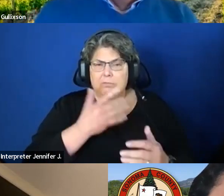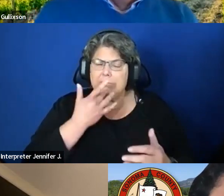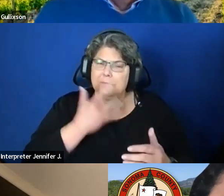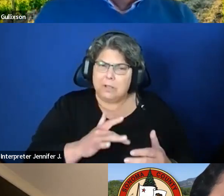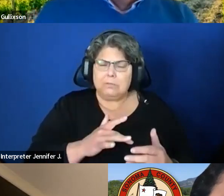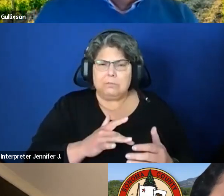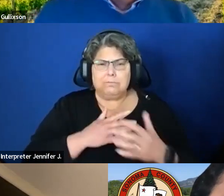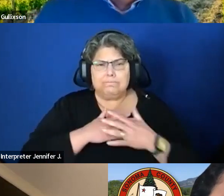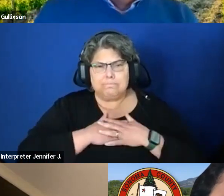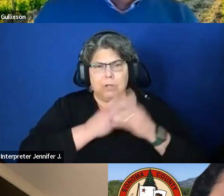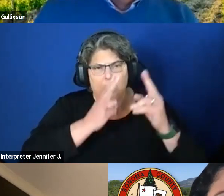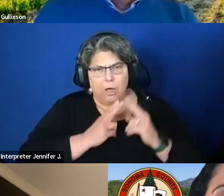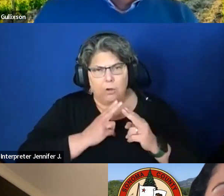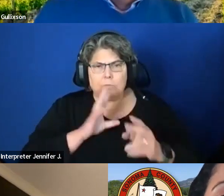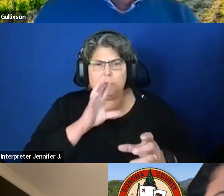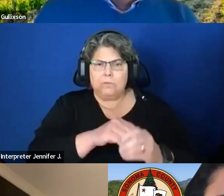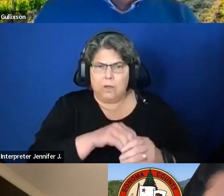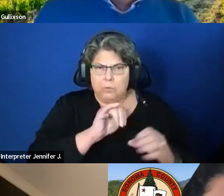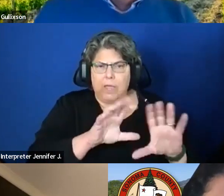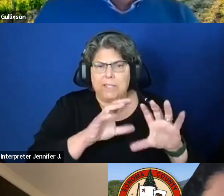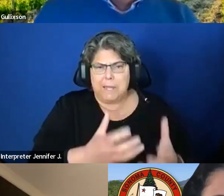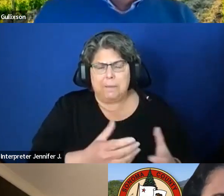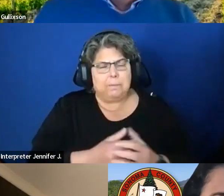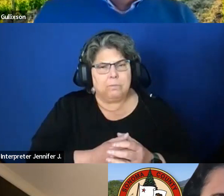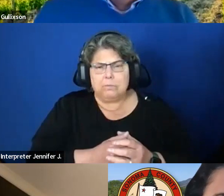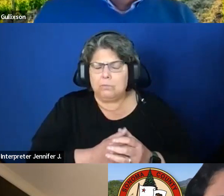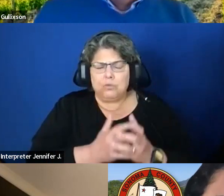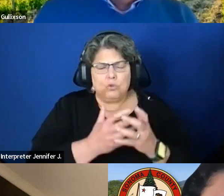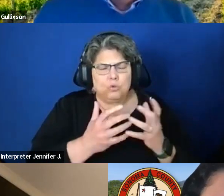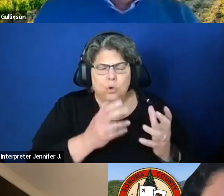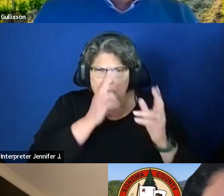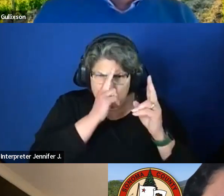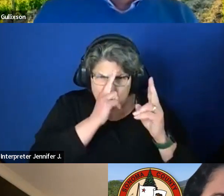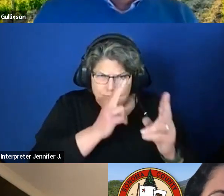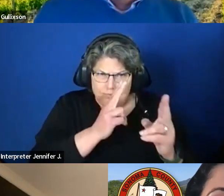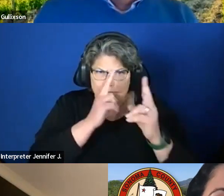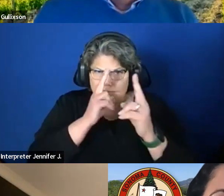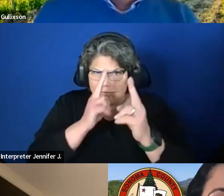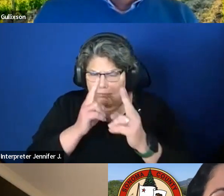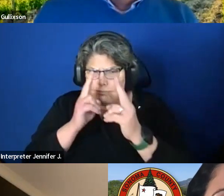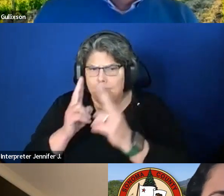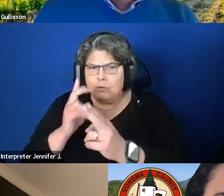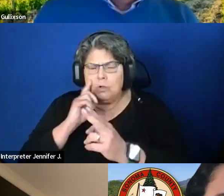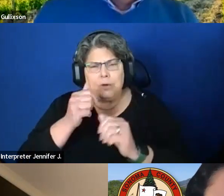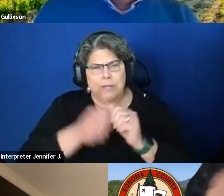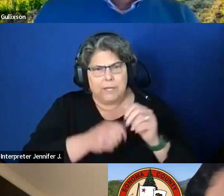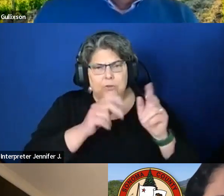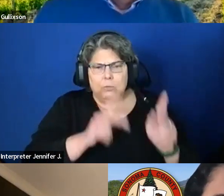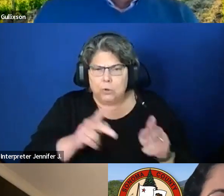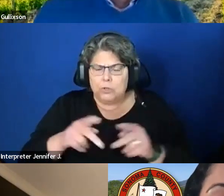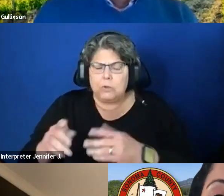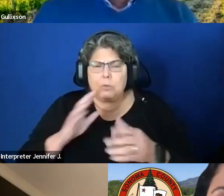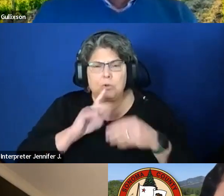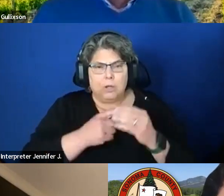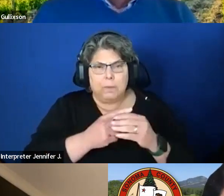a part of this team, with the utmost respect that they treat each person. And they, when we talk about the